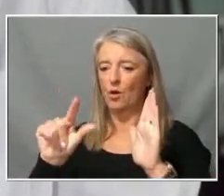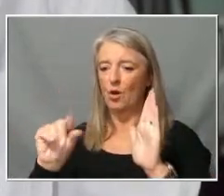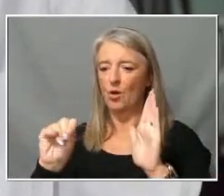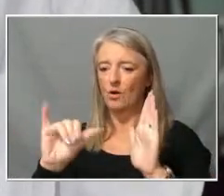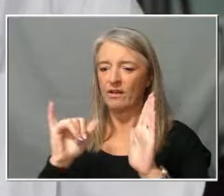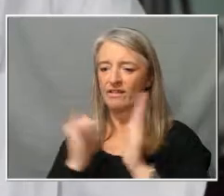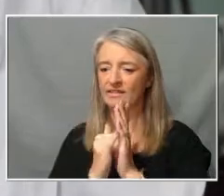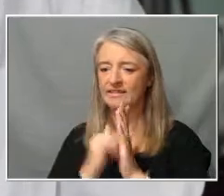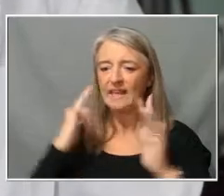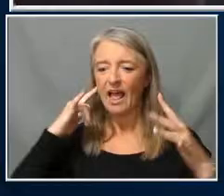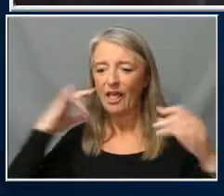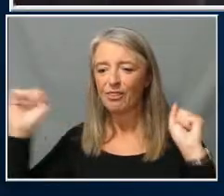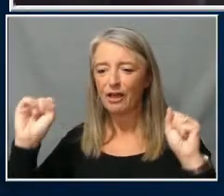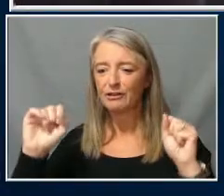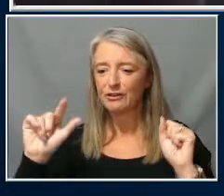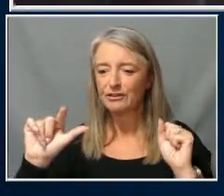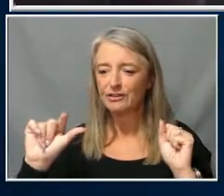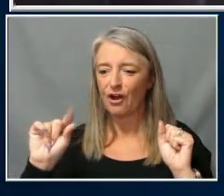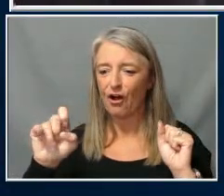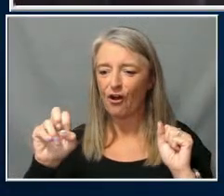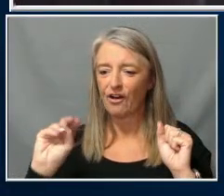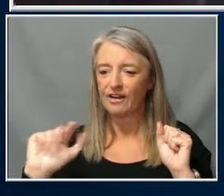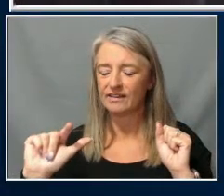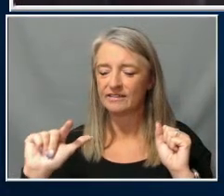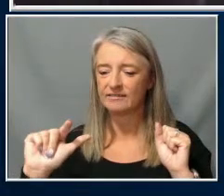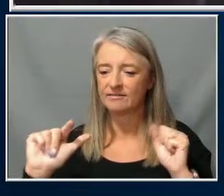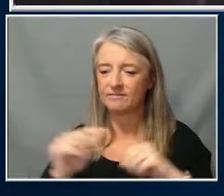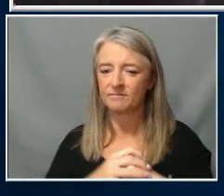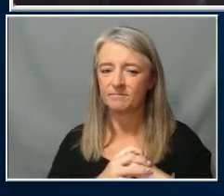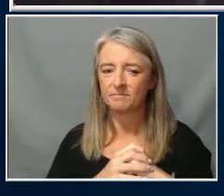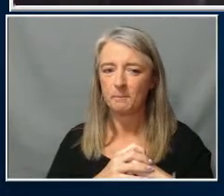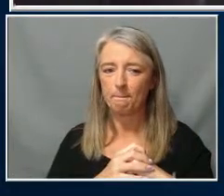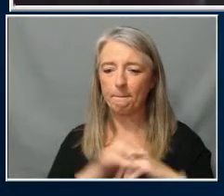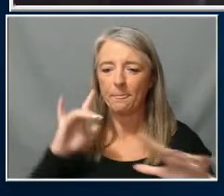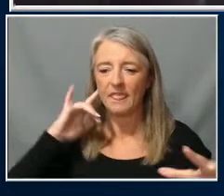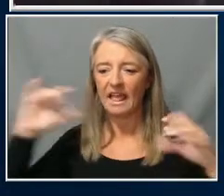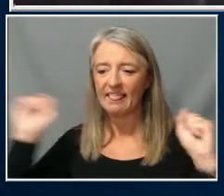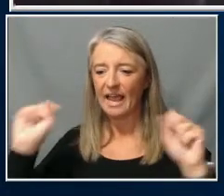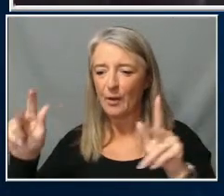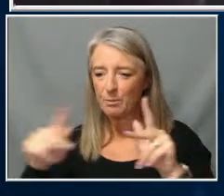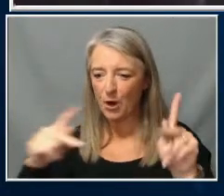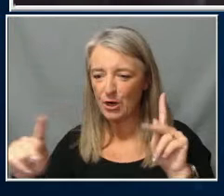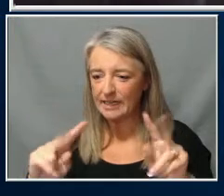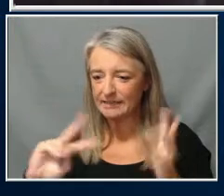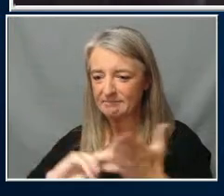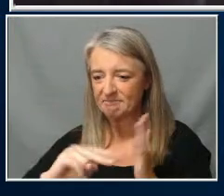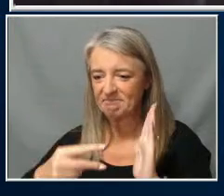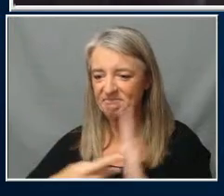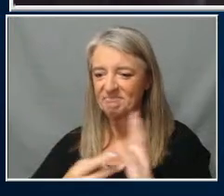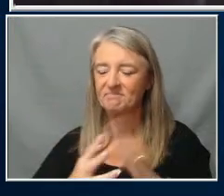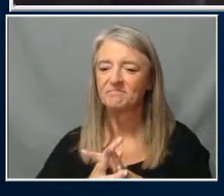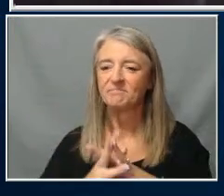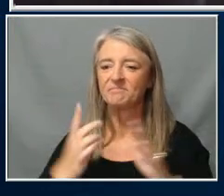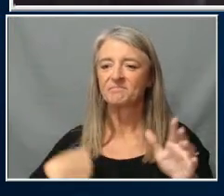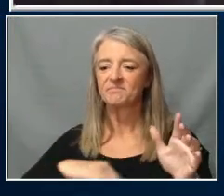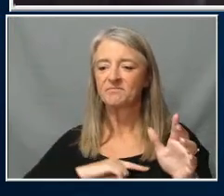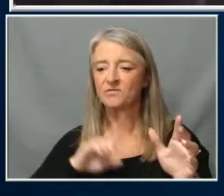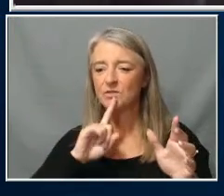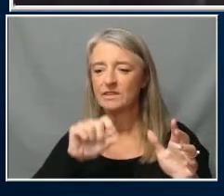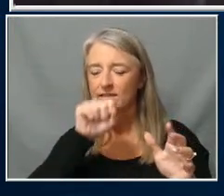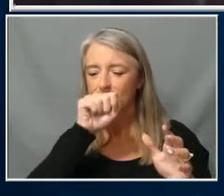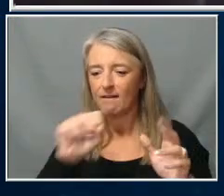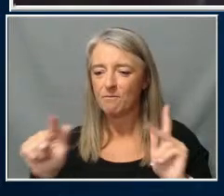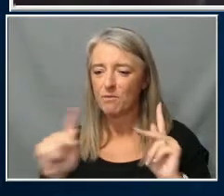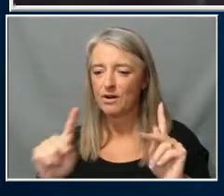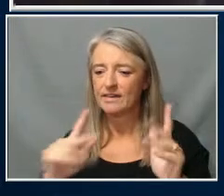Gong. Fantastic. Yeah, it's loud party. That's what it means. All right, Jill, there you have it. Thank you. We really love parties that have a